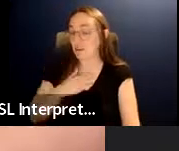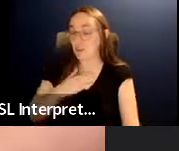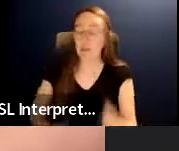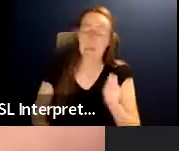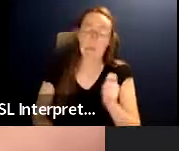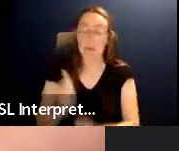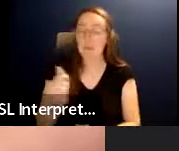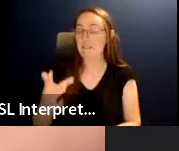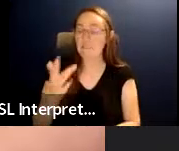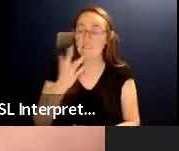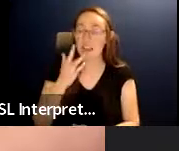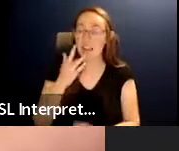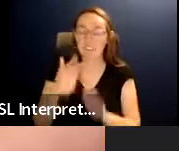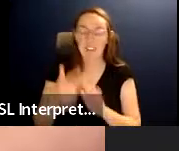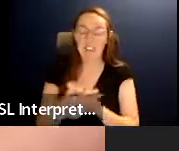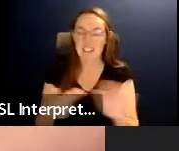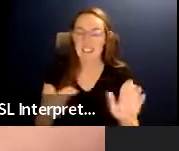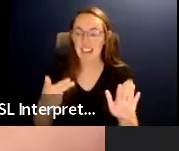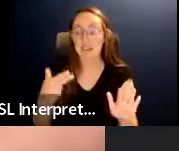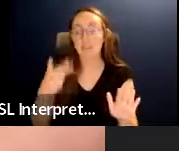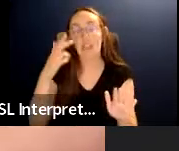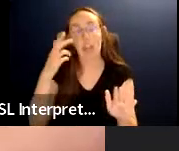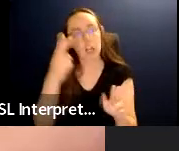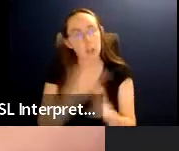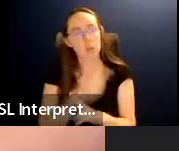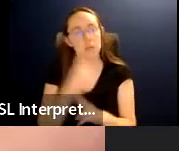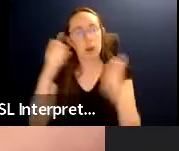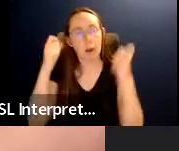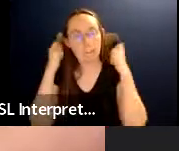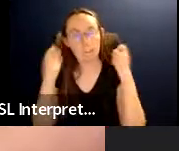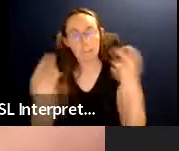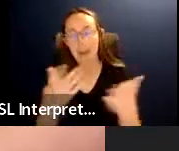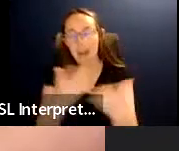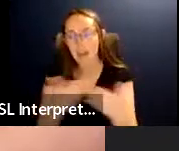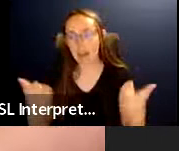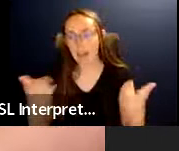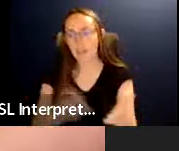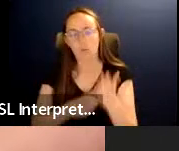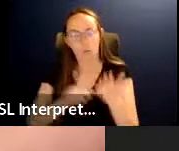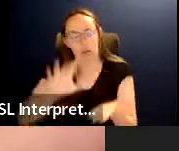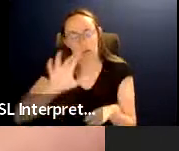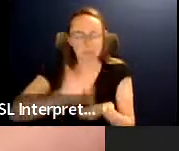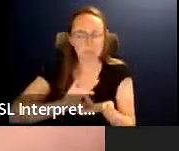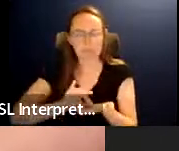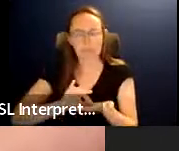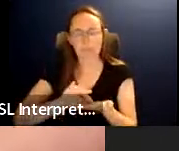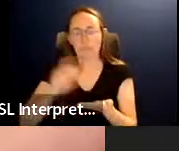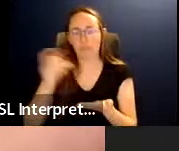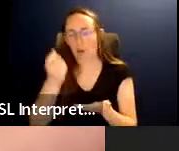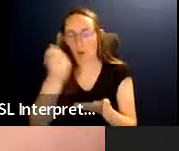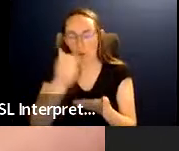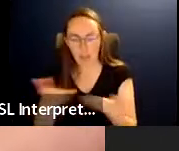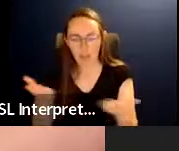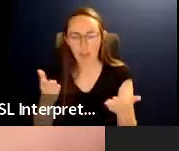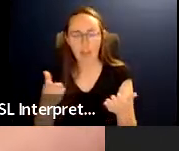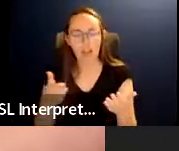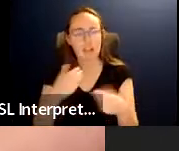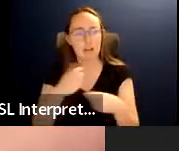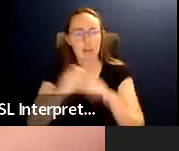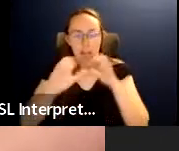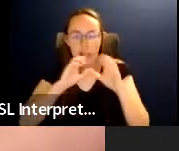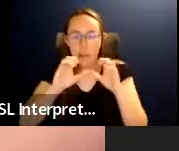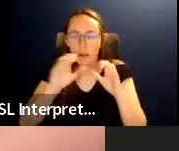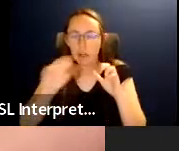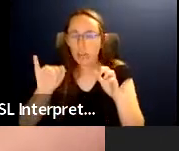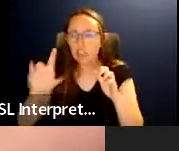use it for lots of things. When I've got to tack things down, hold things, making a communication aid,